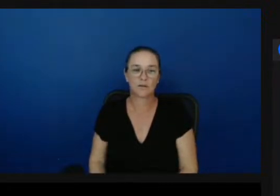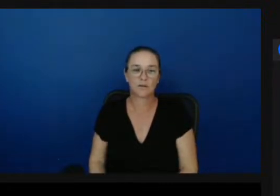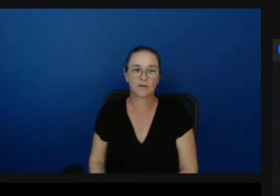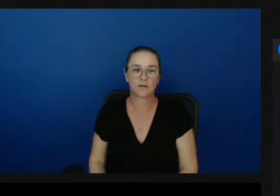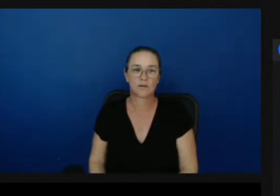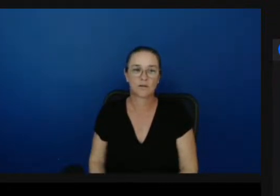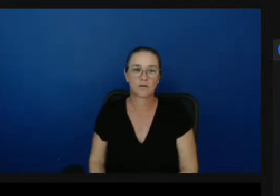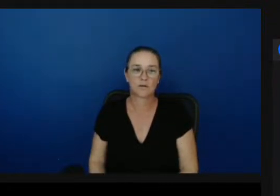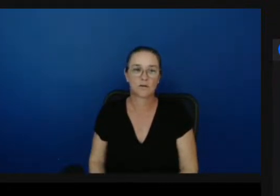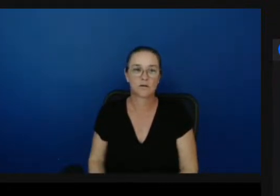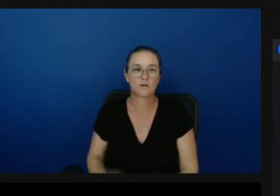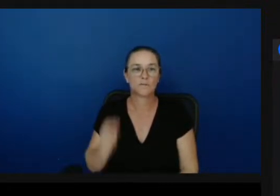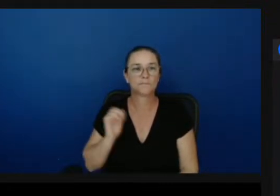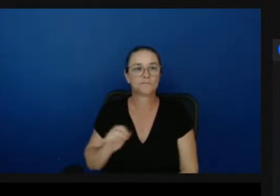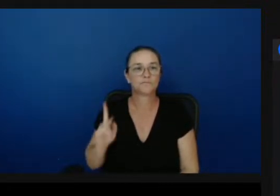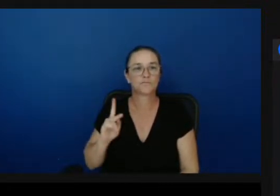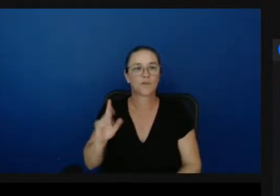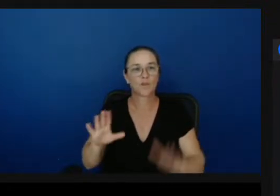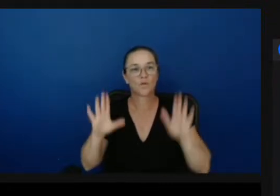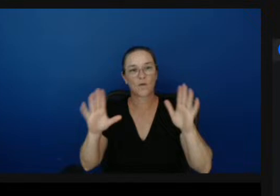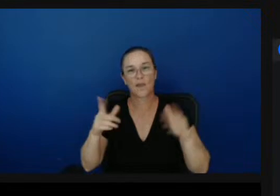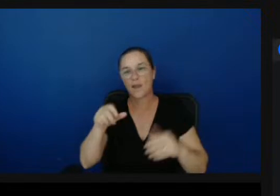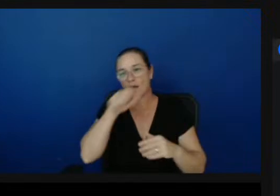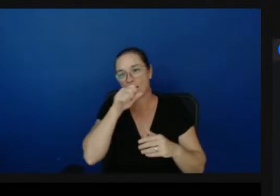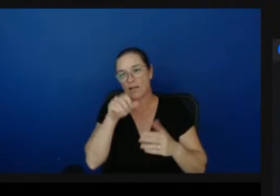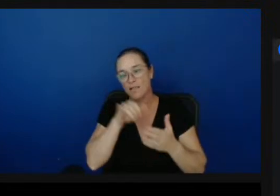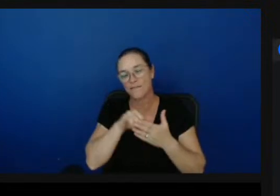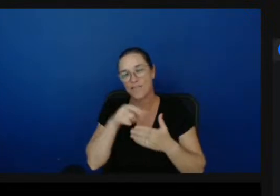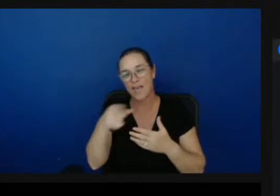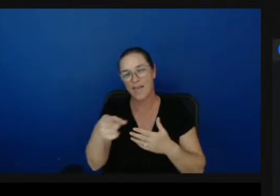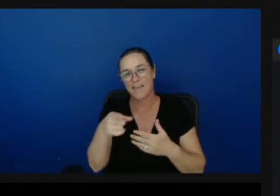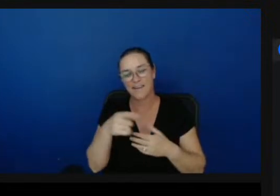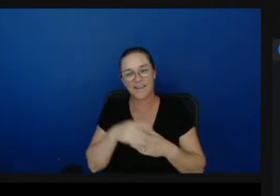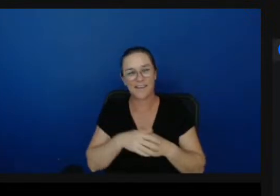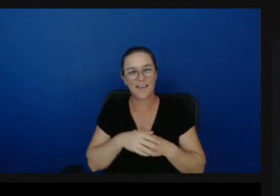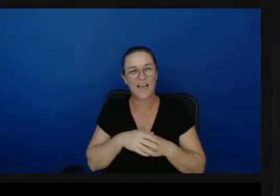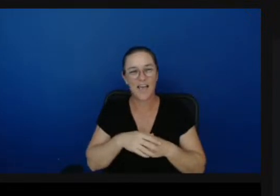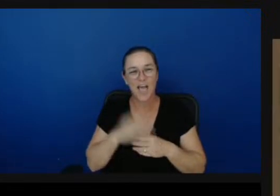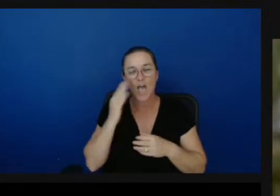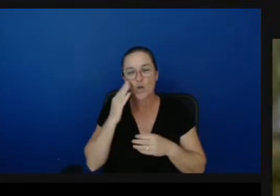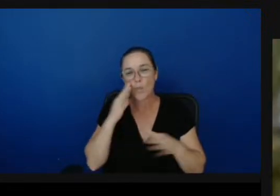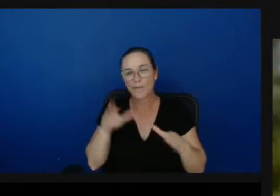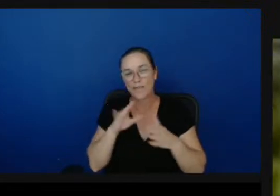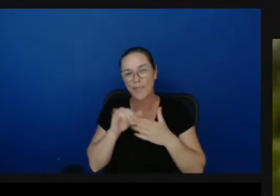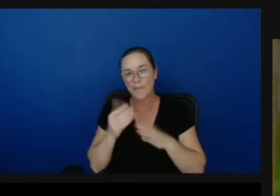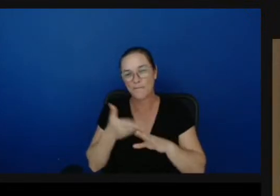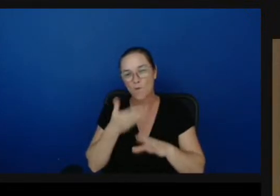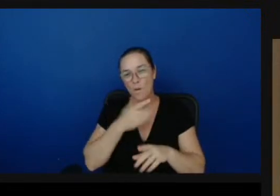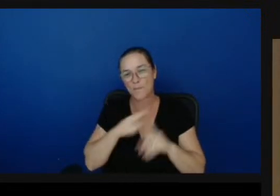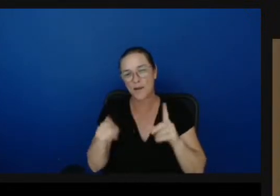Yeah. Awesome. I love that little spam musubi thing. I know it's been done before, but it's always,